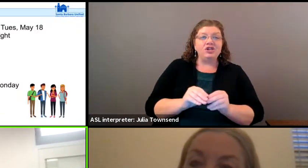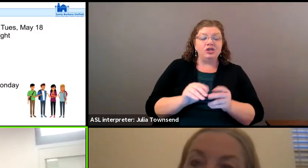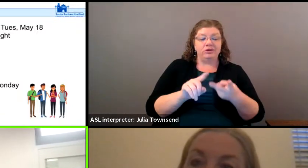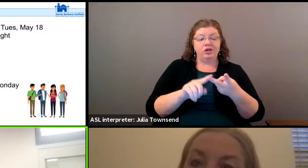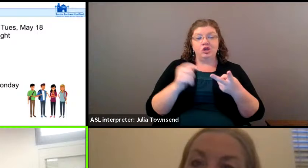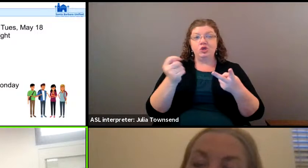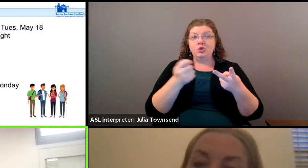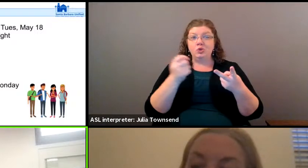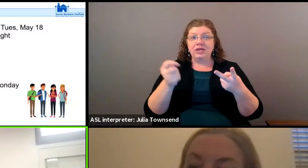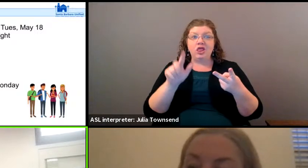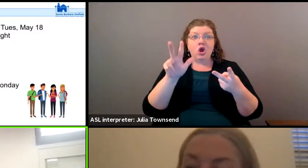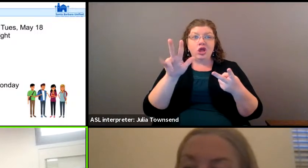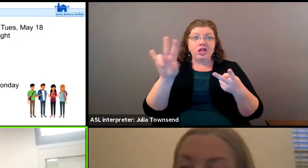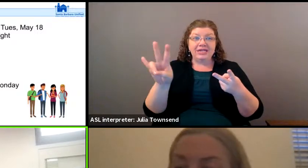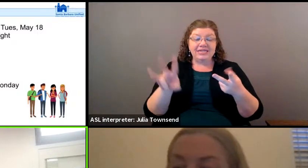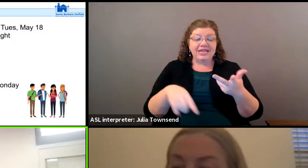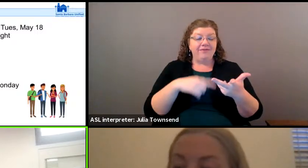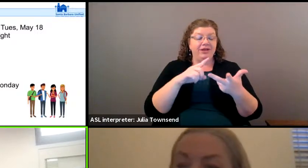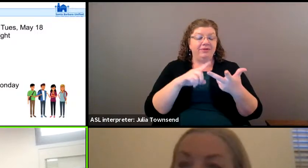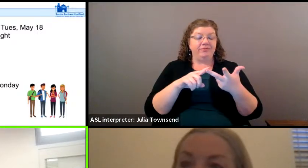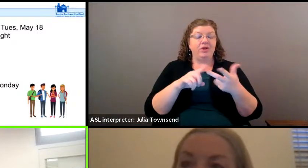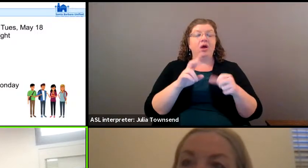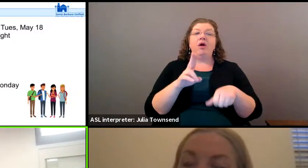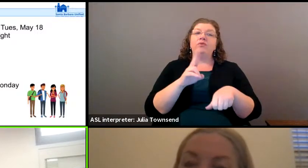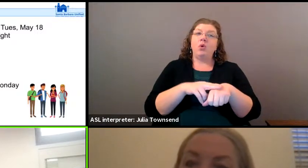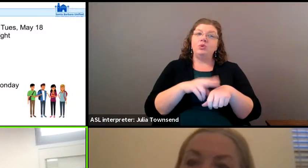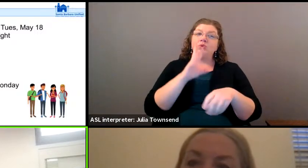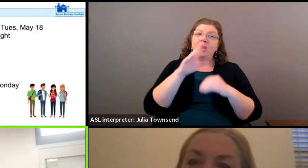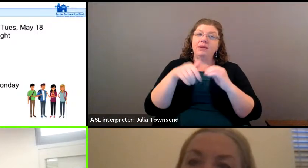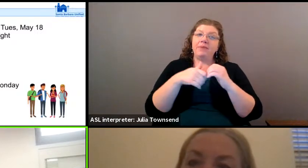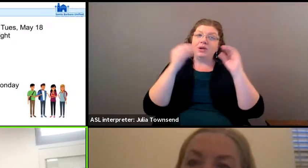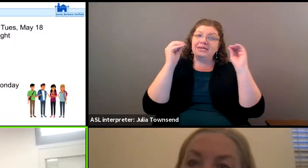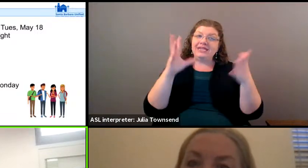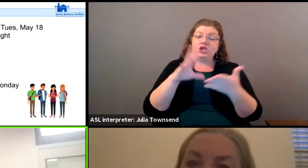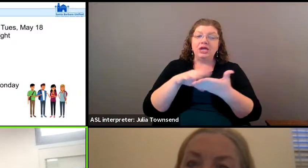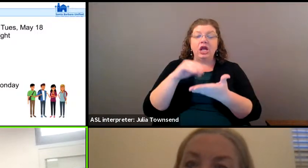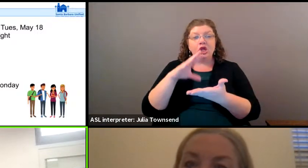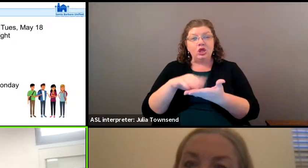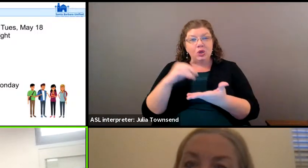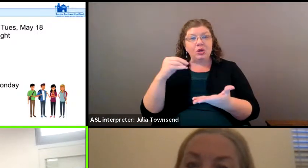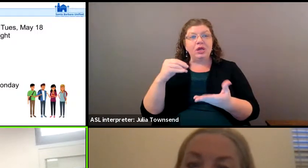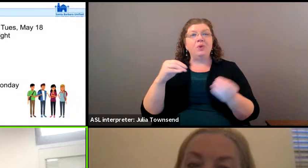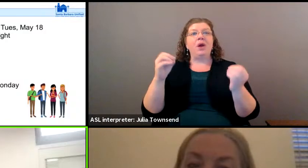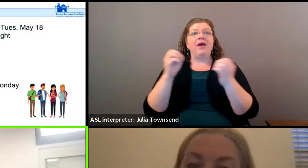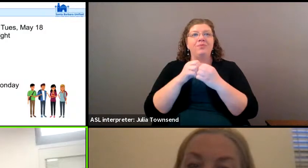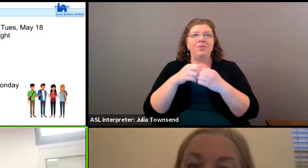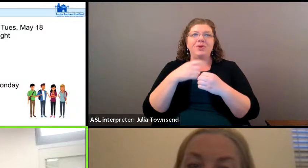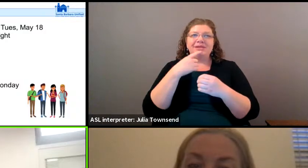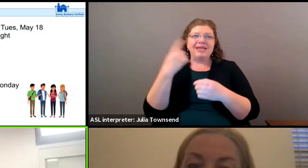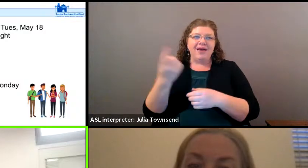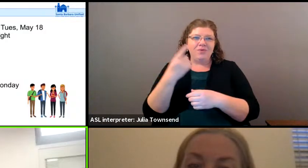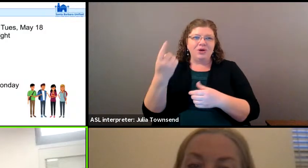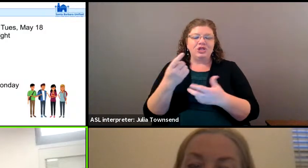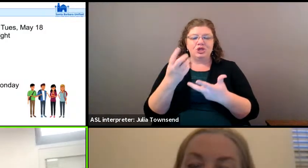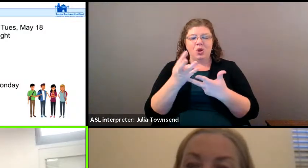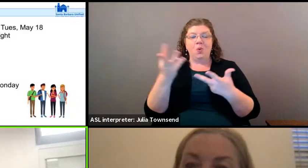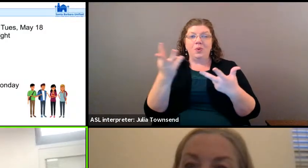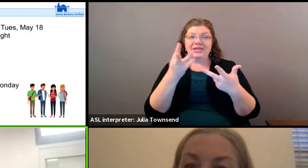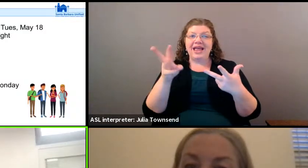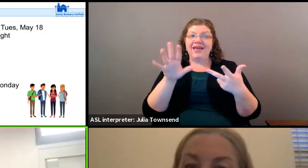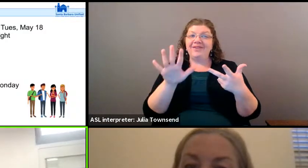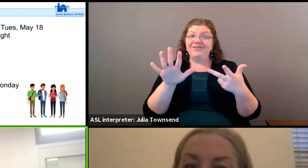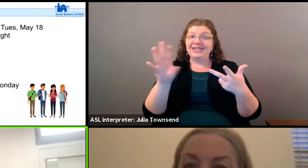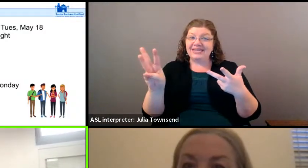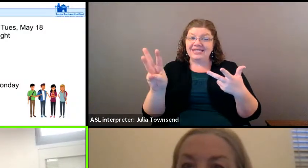there's 37. And of course, whenever we talk about teaching and learning, we have more to say. Wednesday, there's 56,